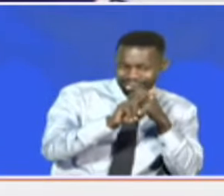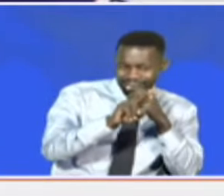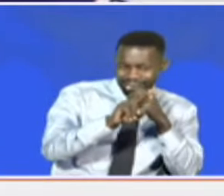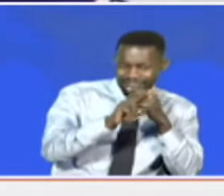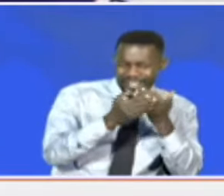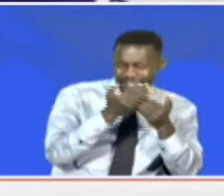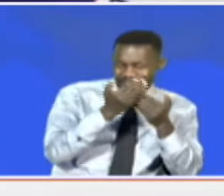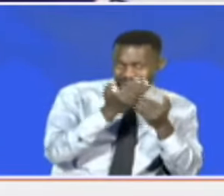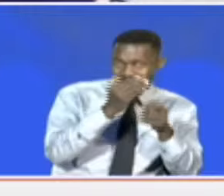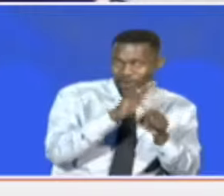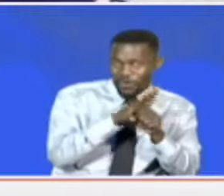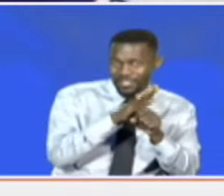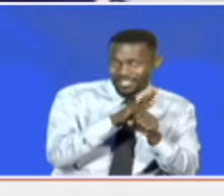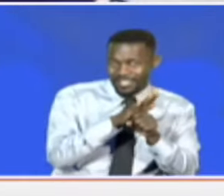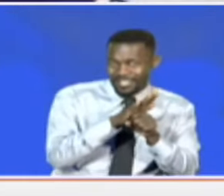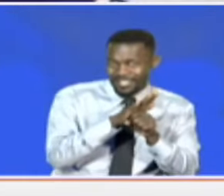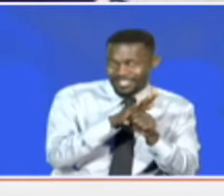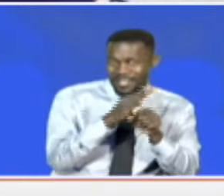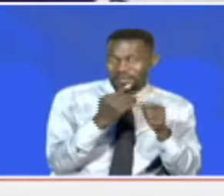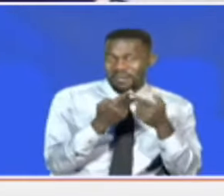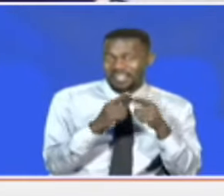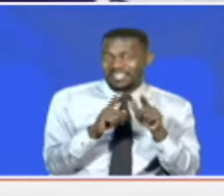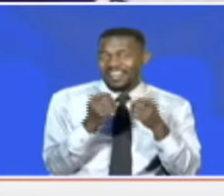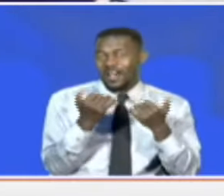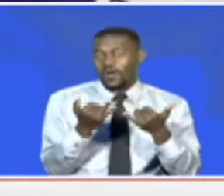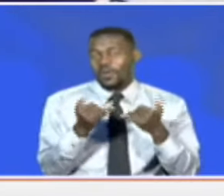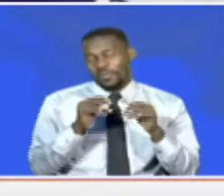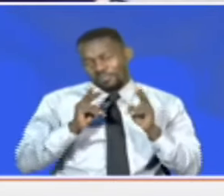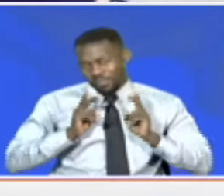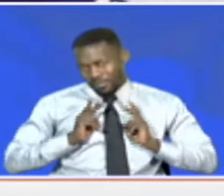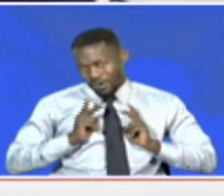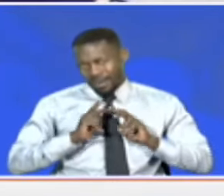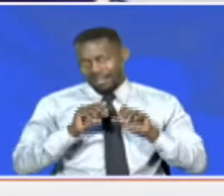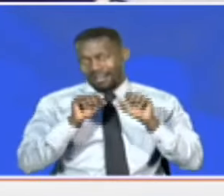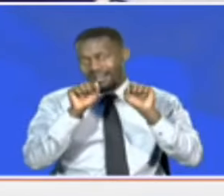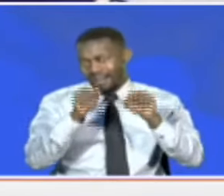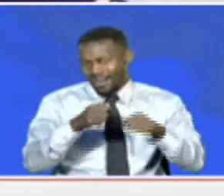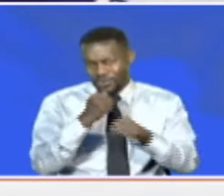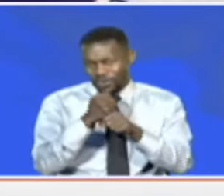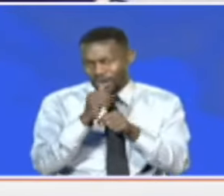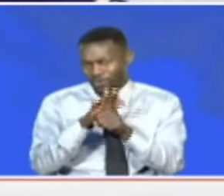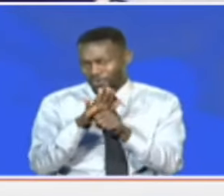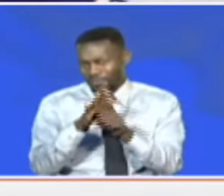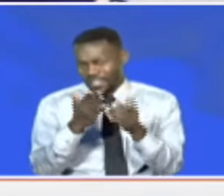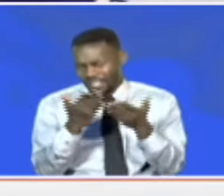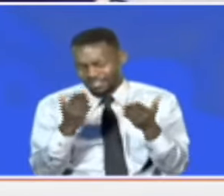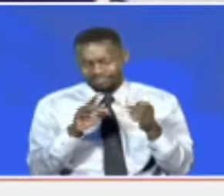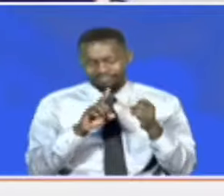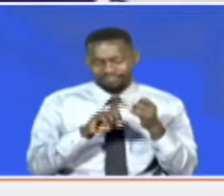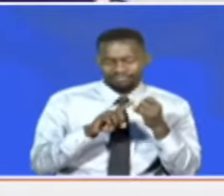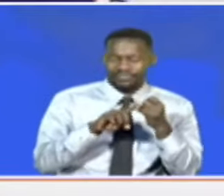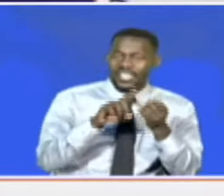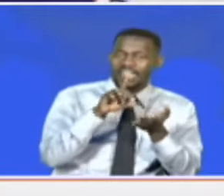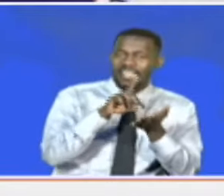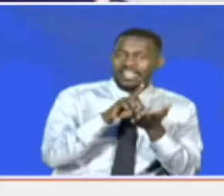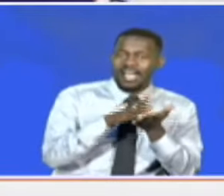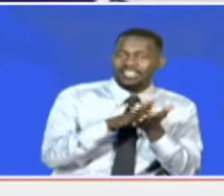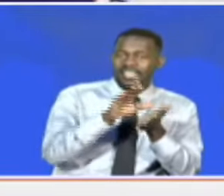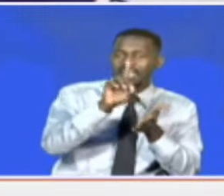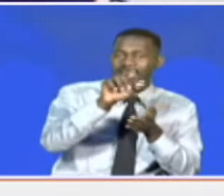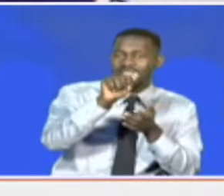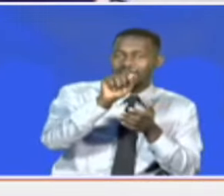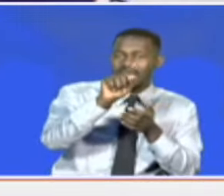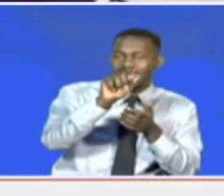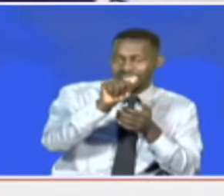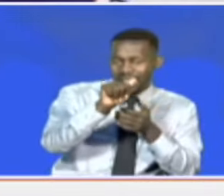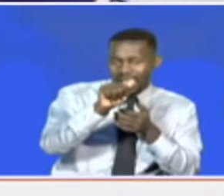have other things that people can be able to do. We have, for example, data analytics that doesn't require, you know, one to really just